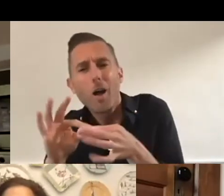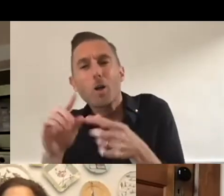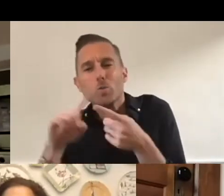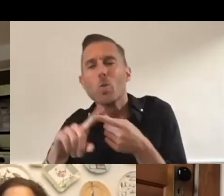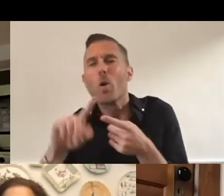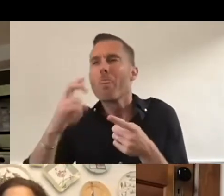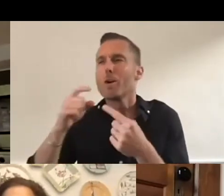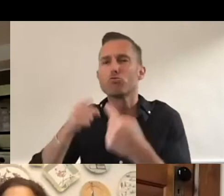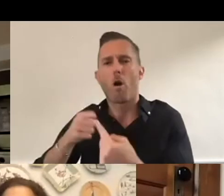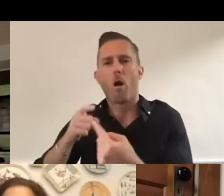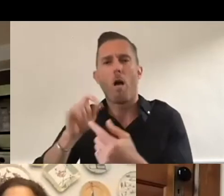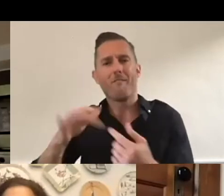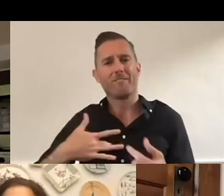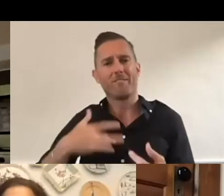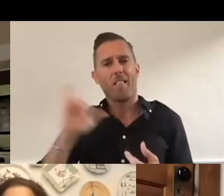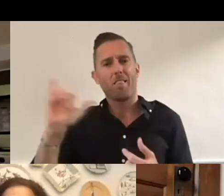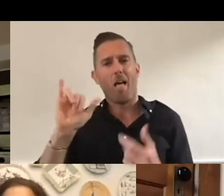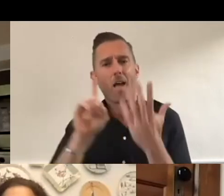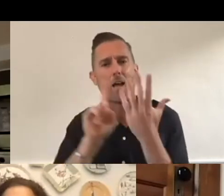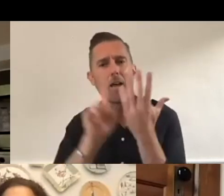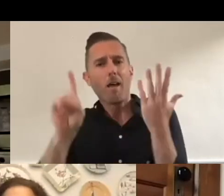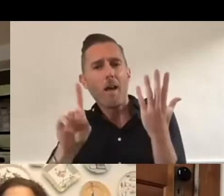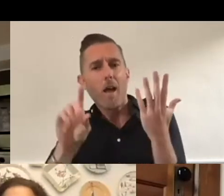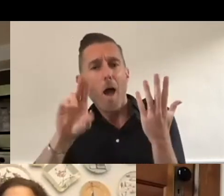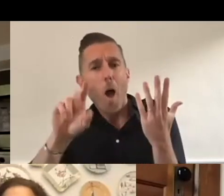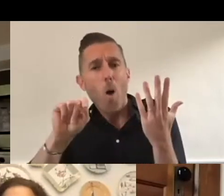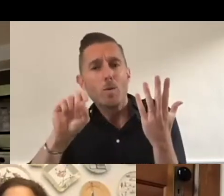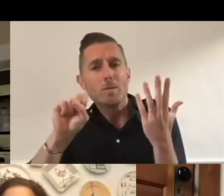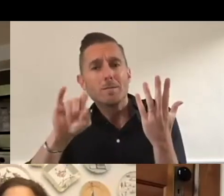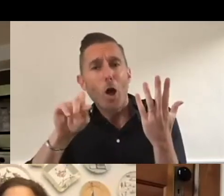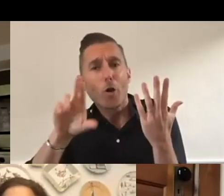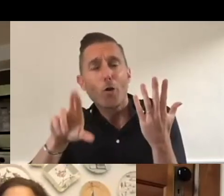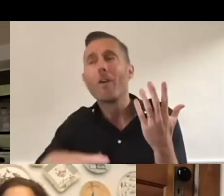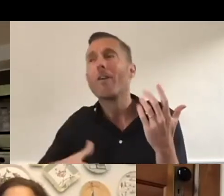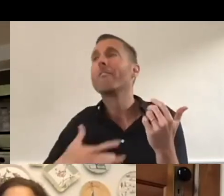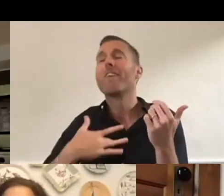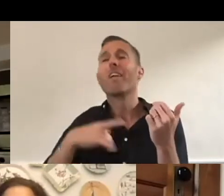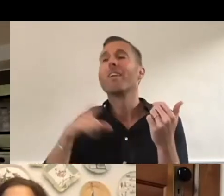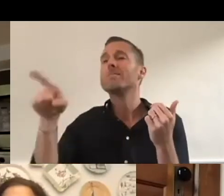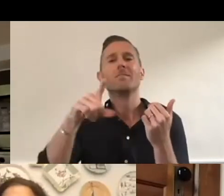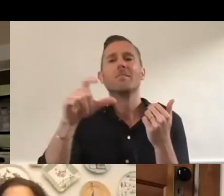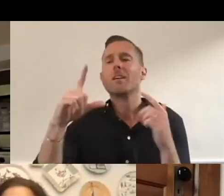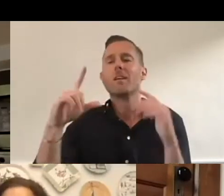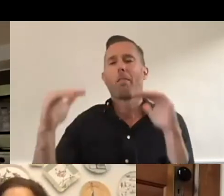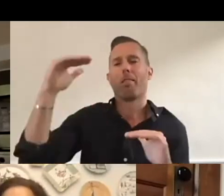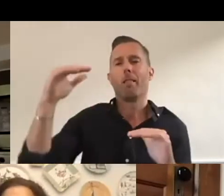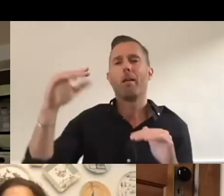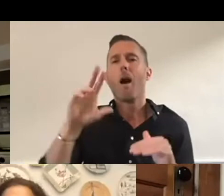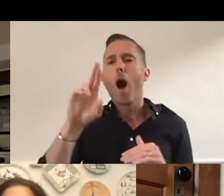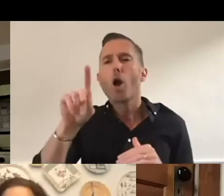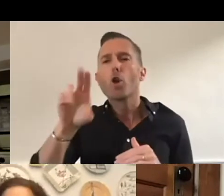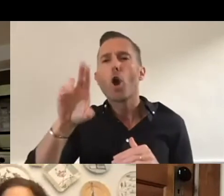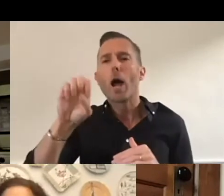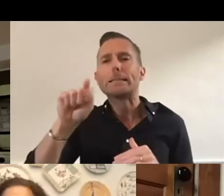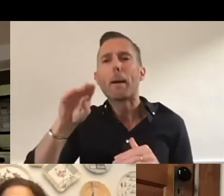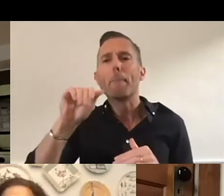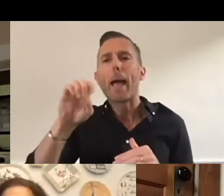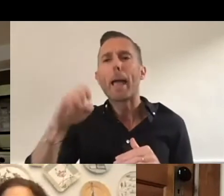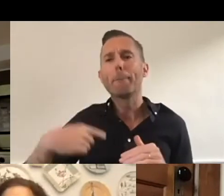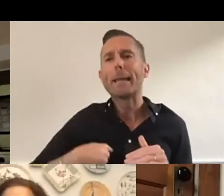struggles of feeling like an outsider, feeling underestimated, and trying to prove that you